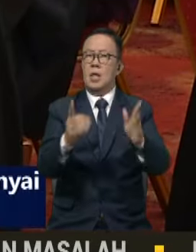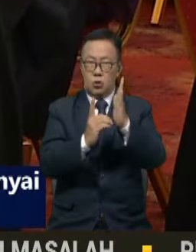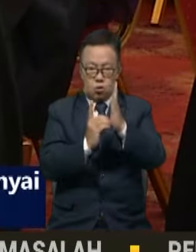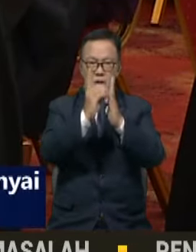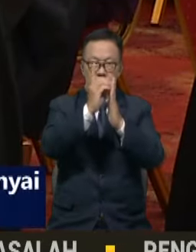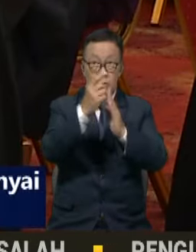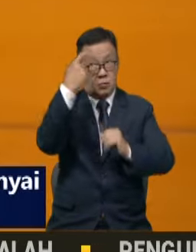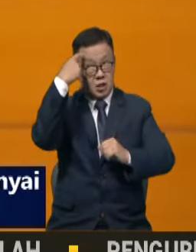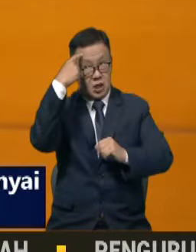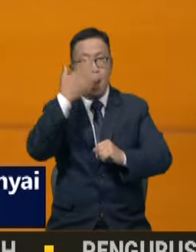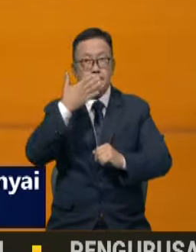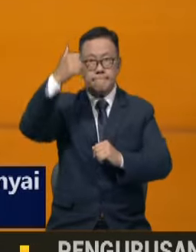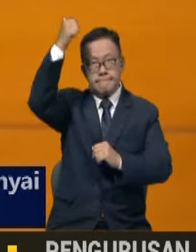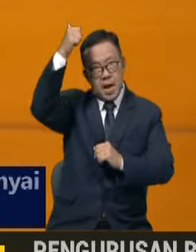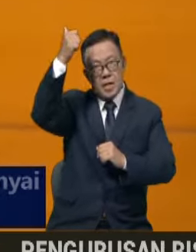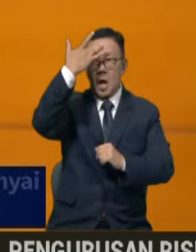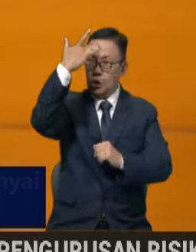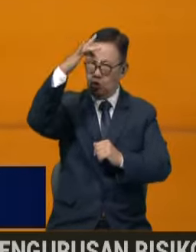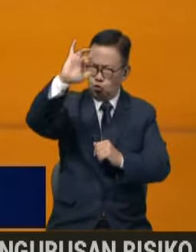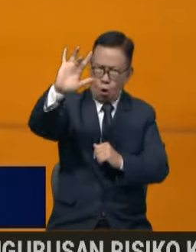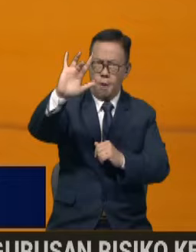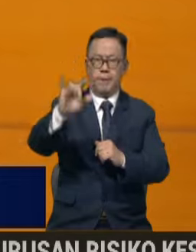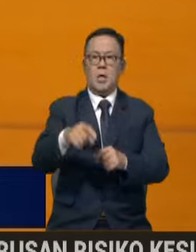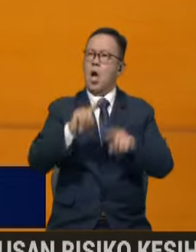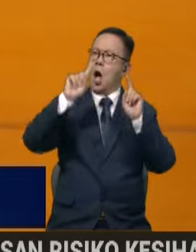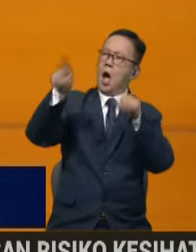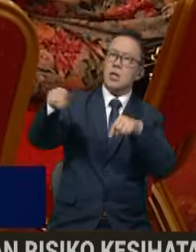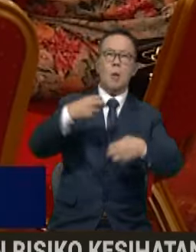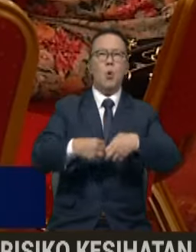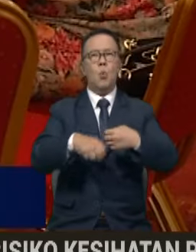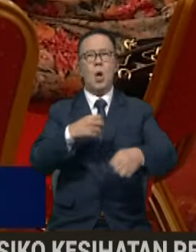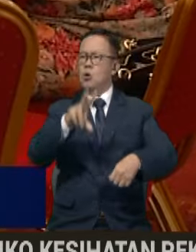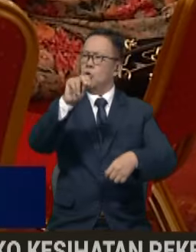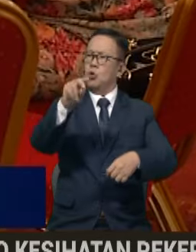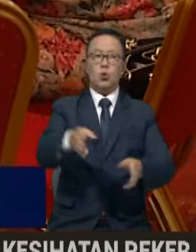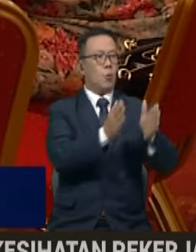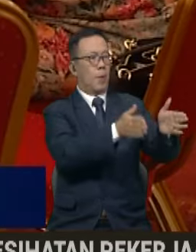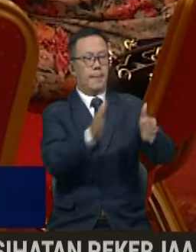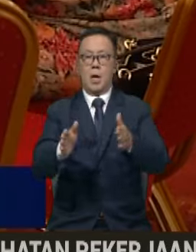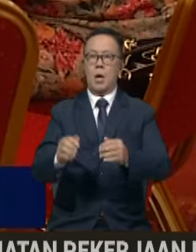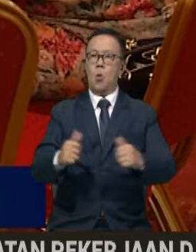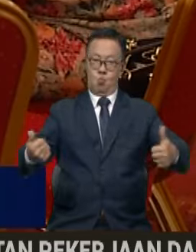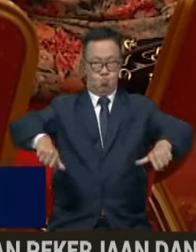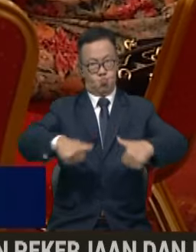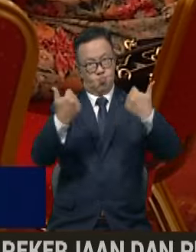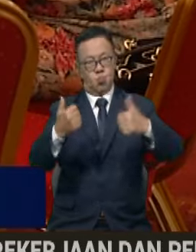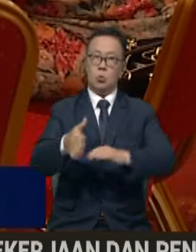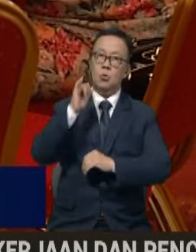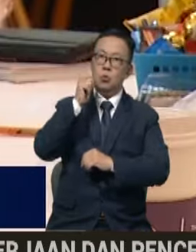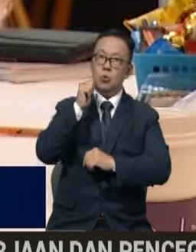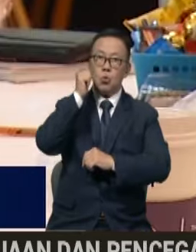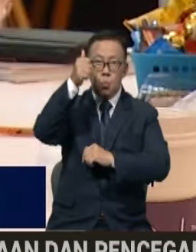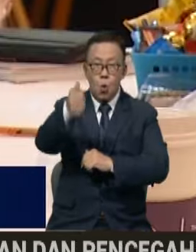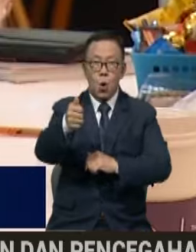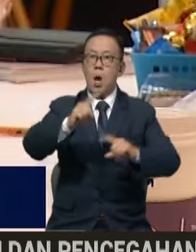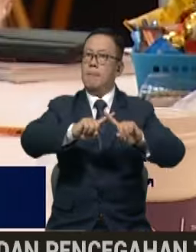critical thinking, creativity, and problem-solving skills who are not just prepared to face the challenges of tomorrow, but